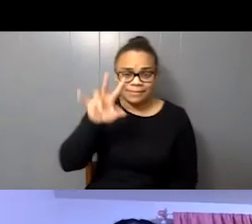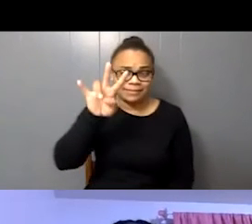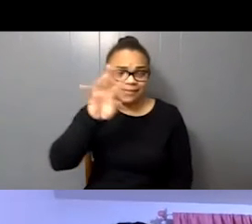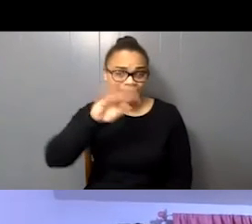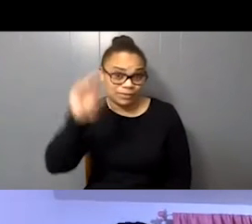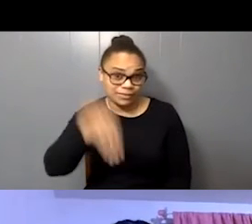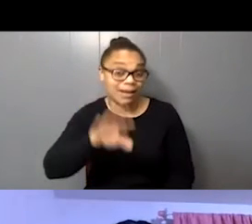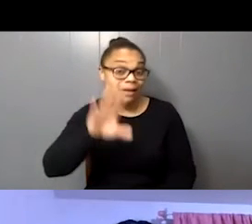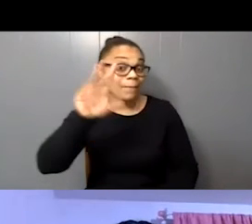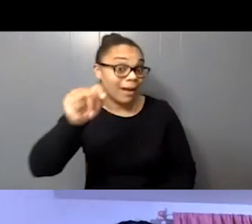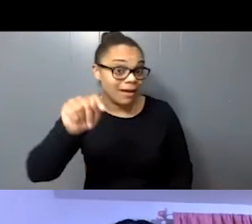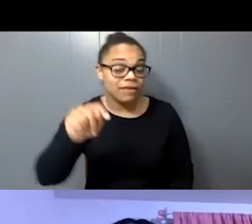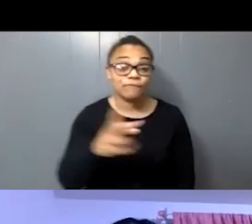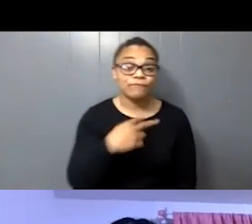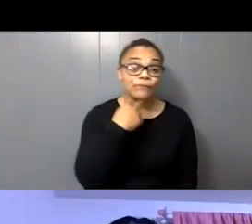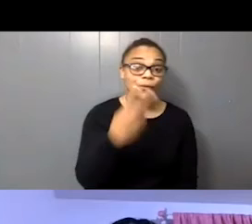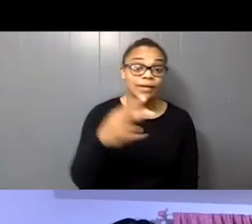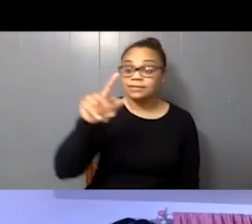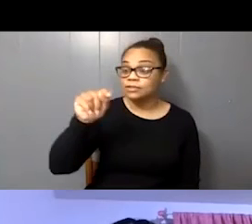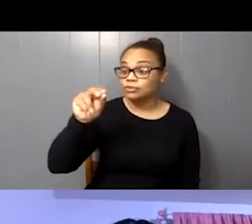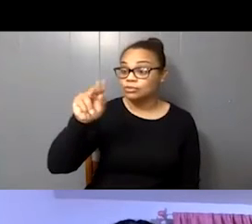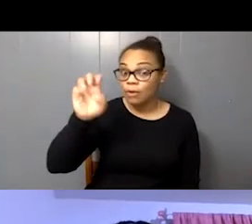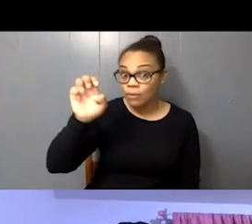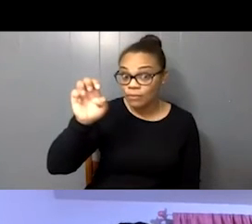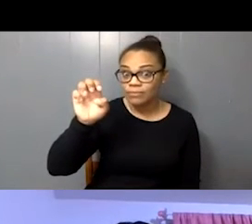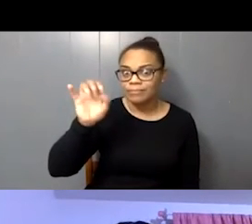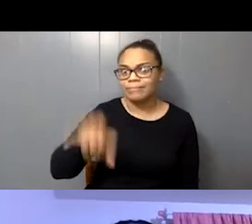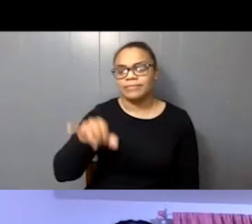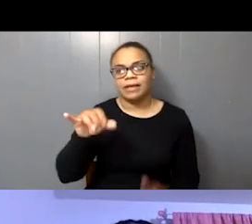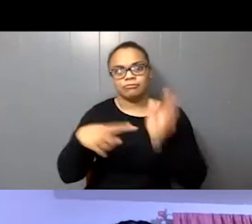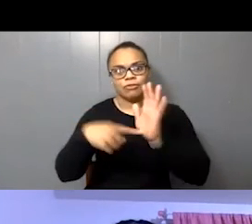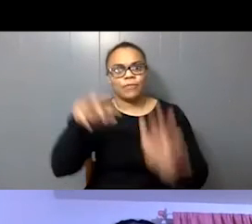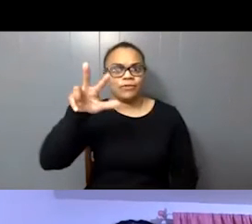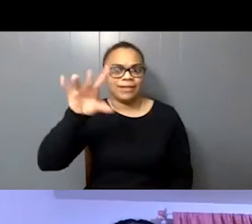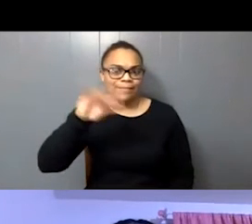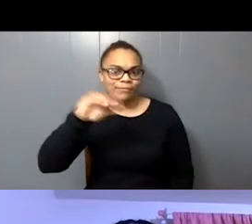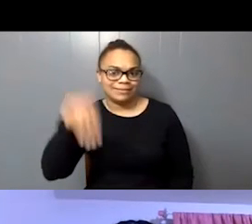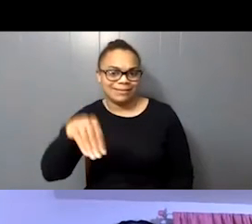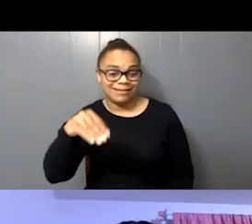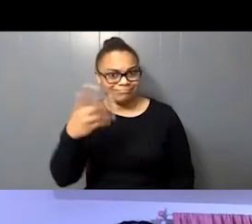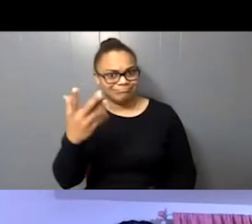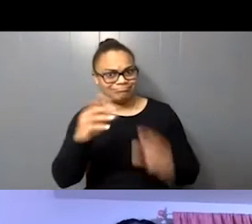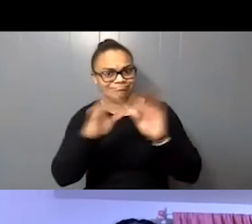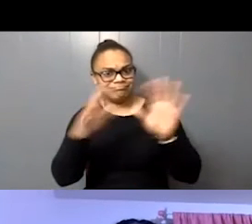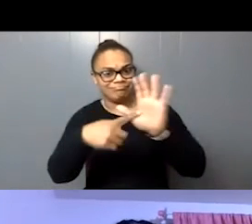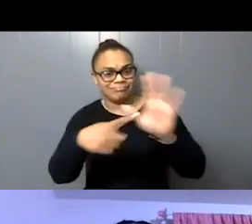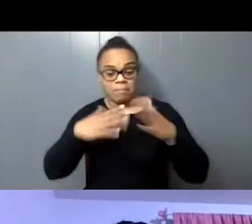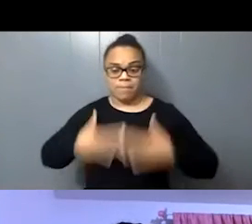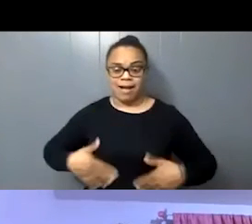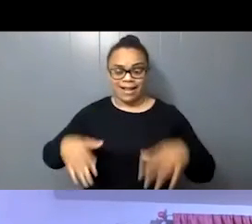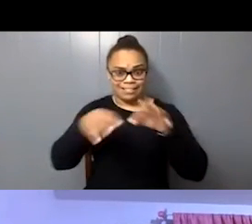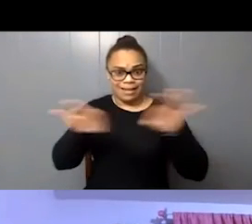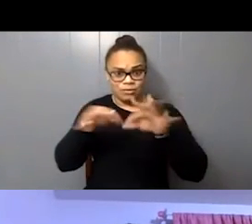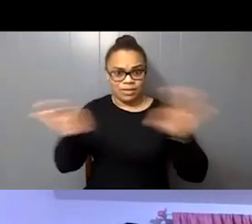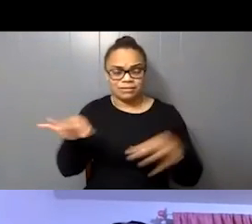tone of the words that you're saying is 38%. So your body language is the biggest part of how you come off to anybody. It doesn't